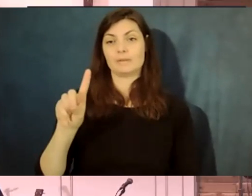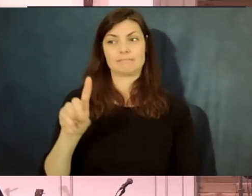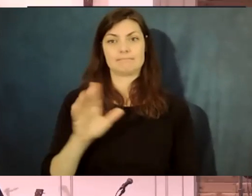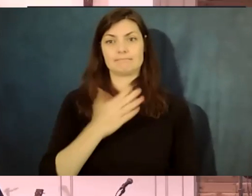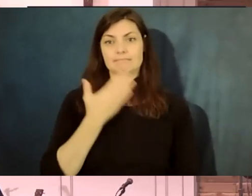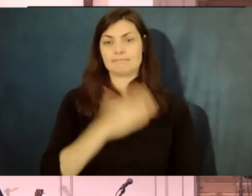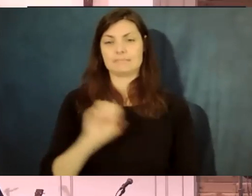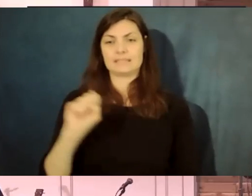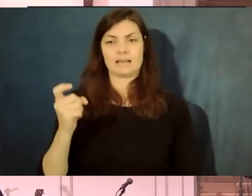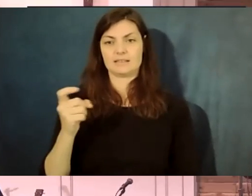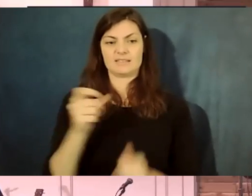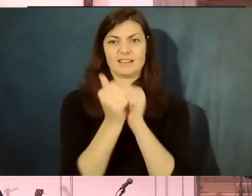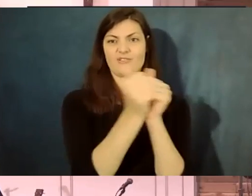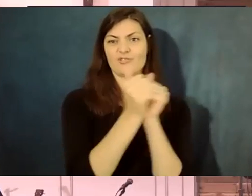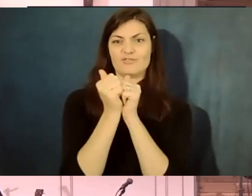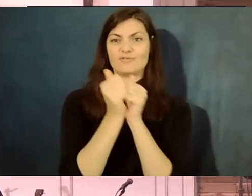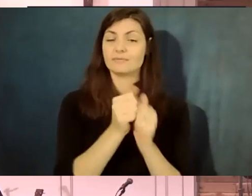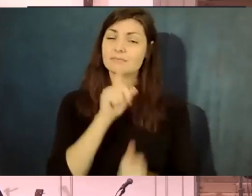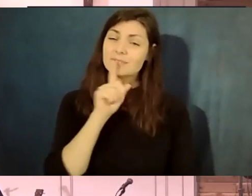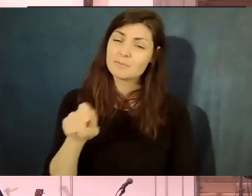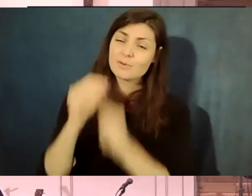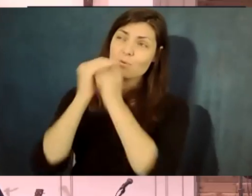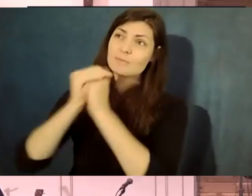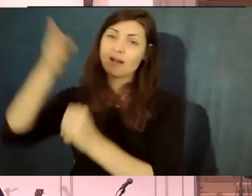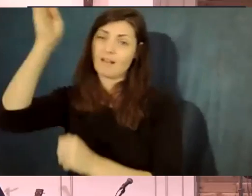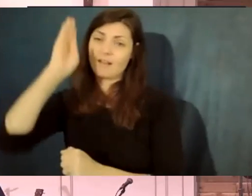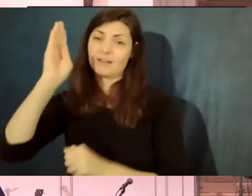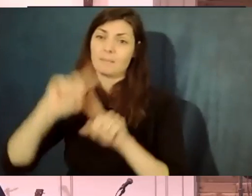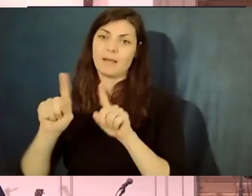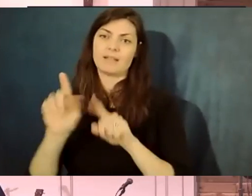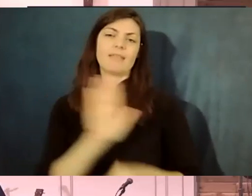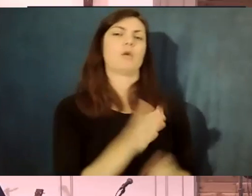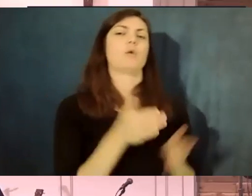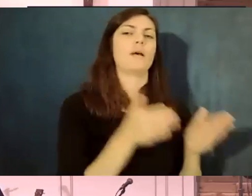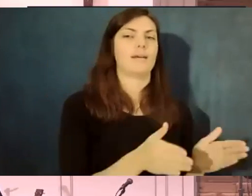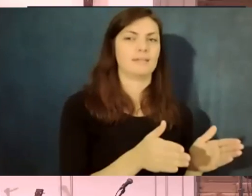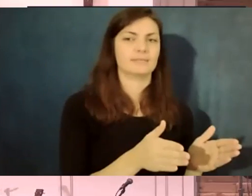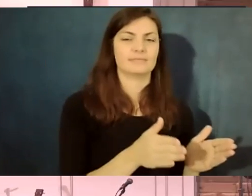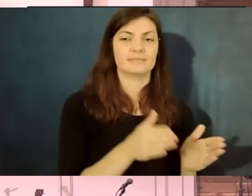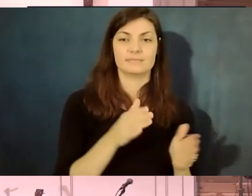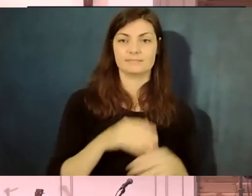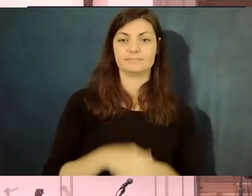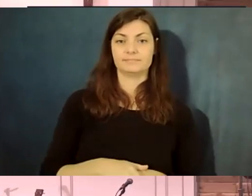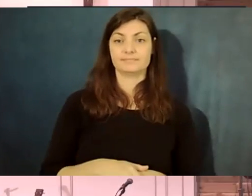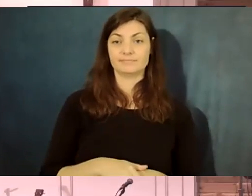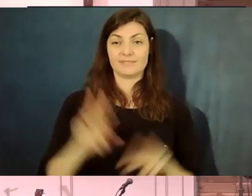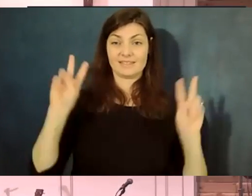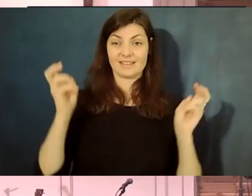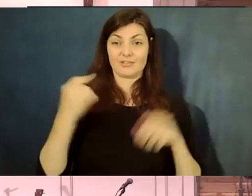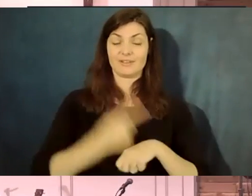All in what started with worshiping God in their own way. From mountaintop to valley